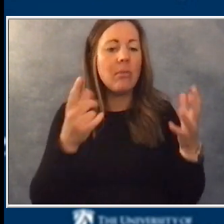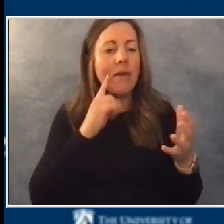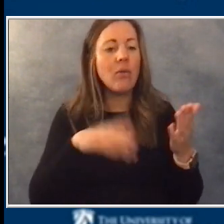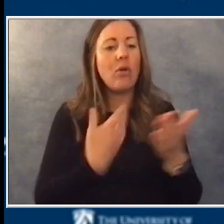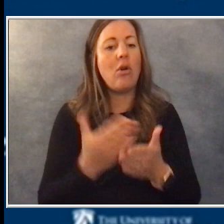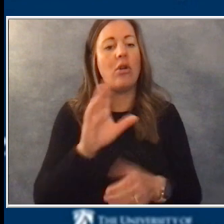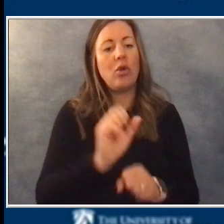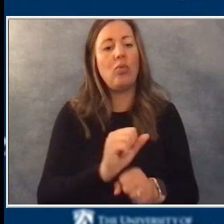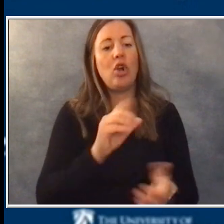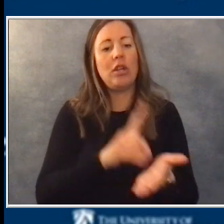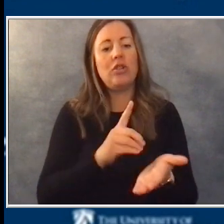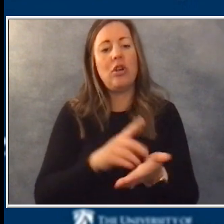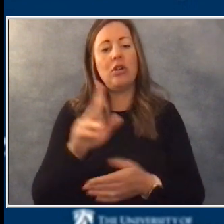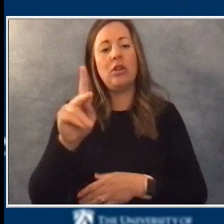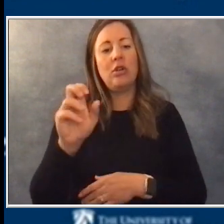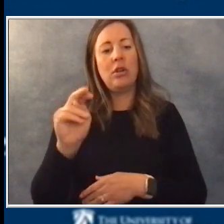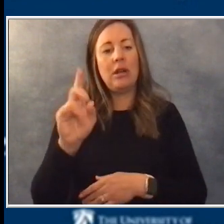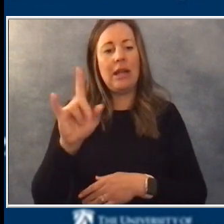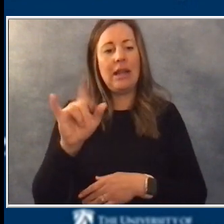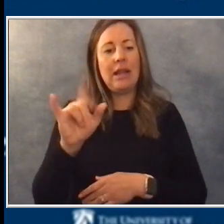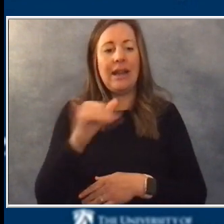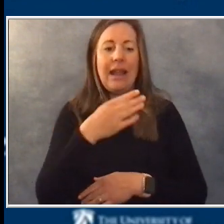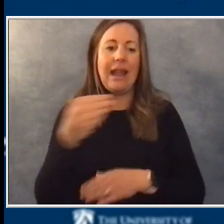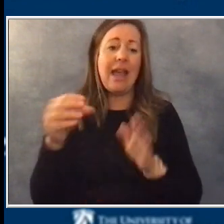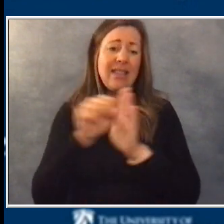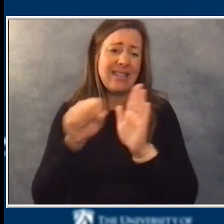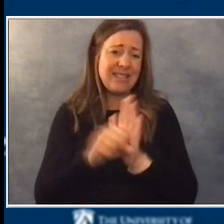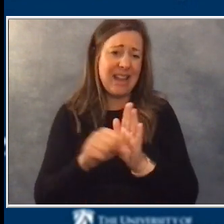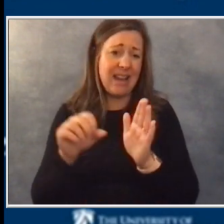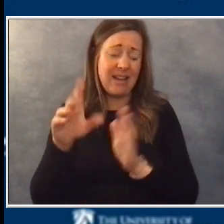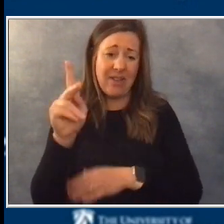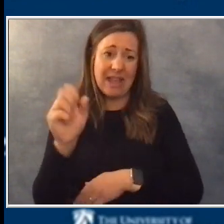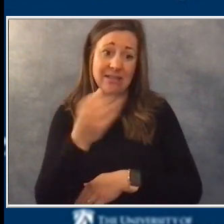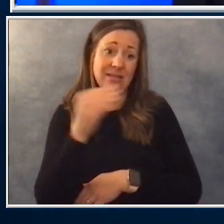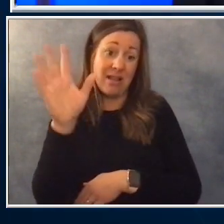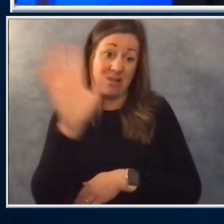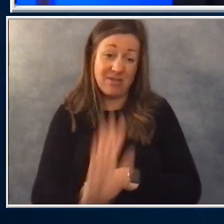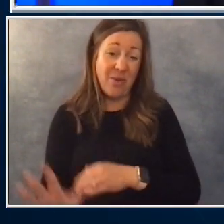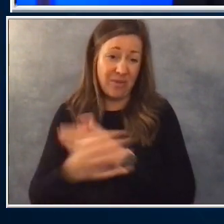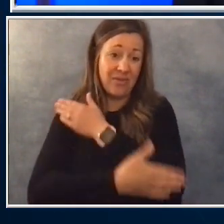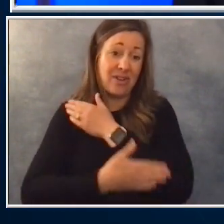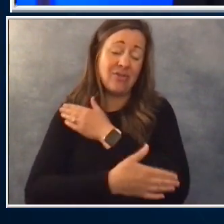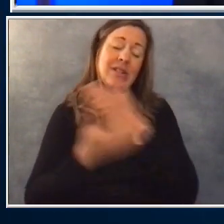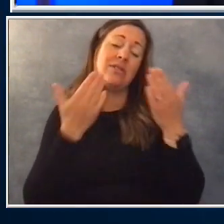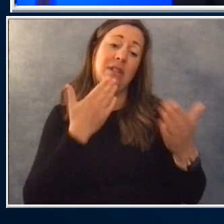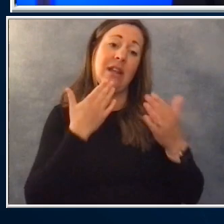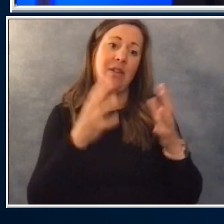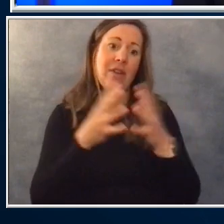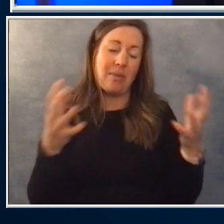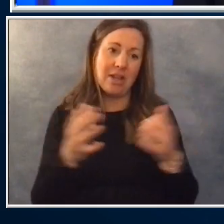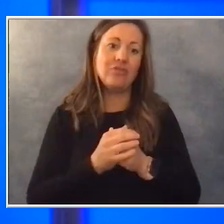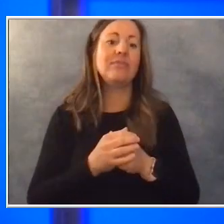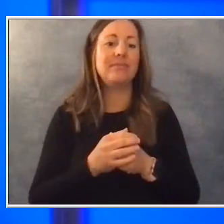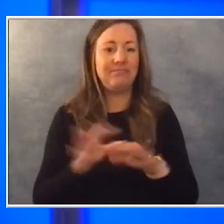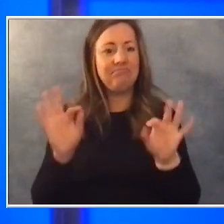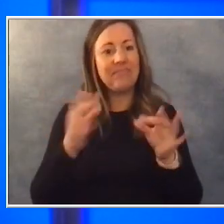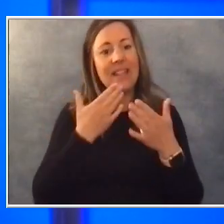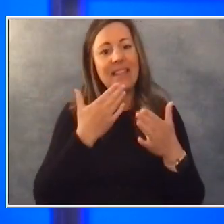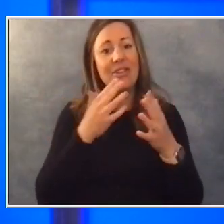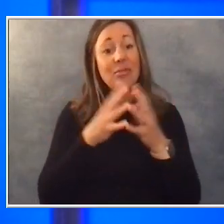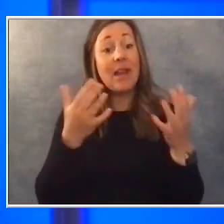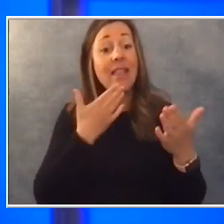system in the state of Kansas, and as we heard, abroad as well. So thank you very much. Hawk, thanks so much. And thanks to all of our